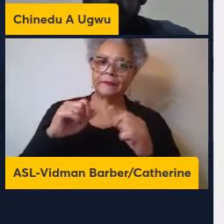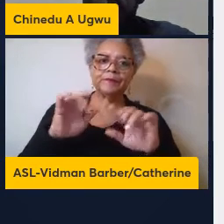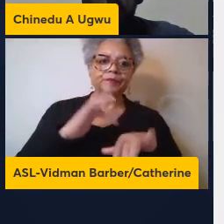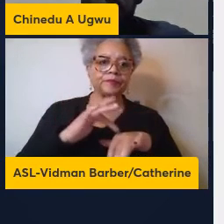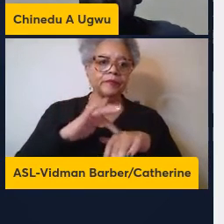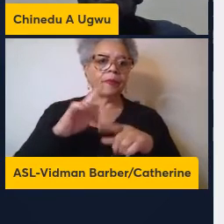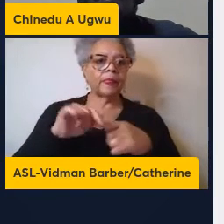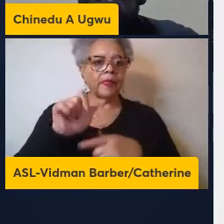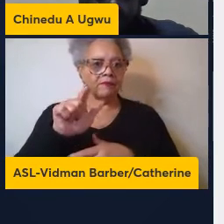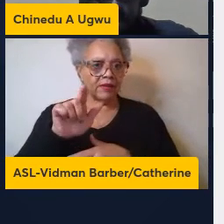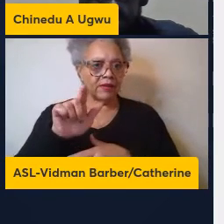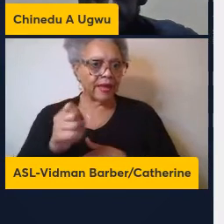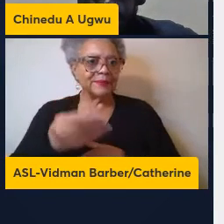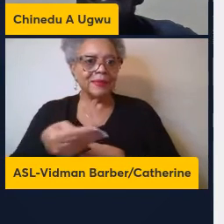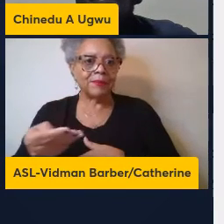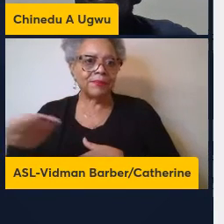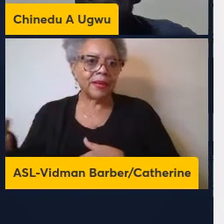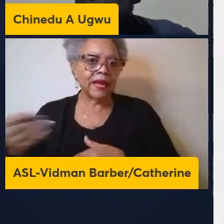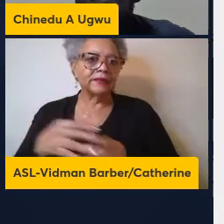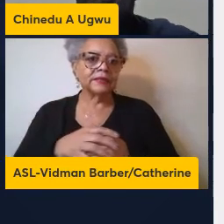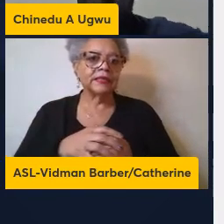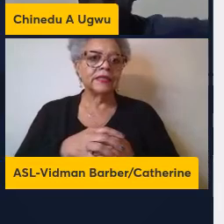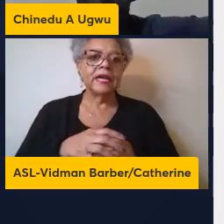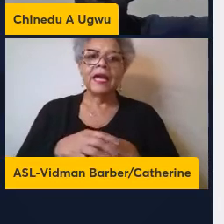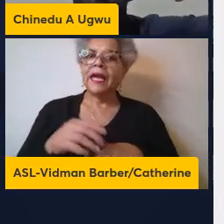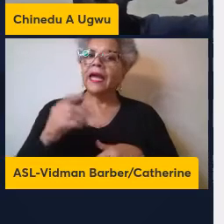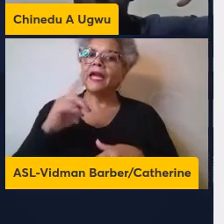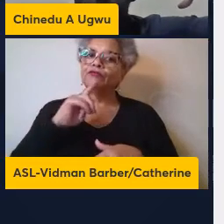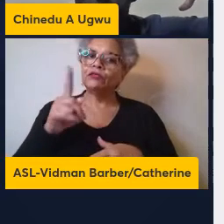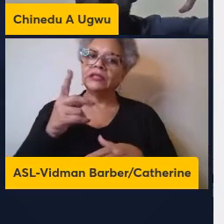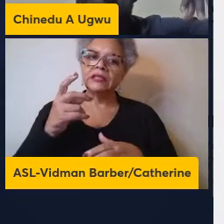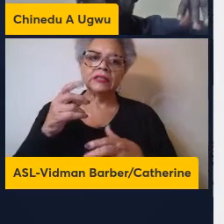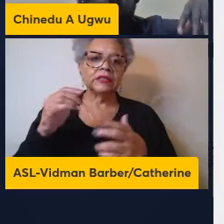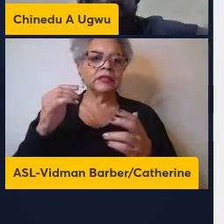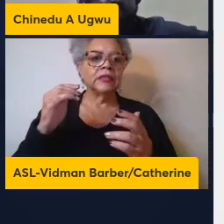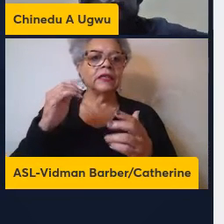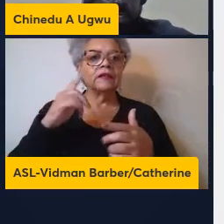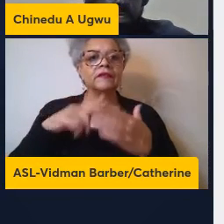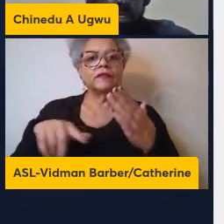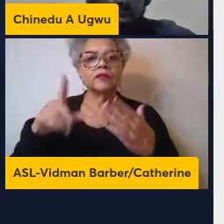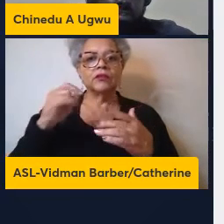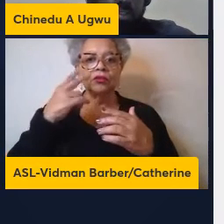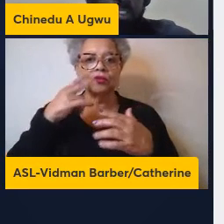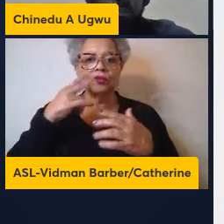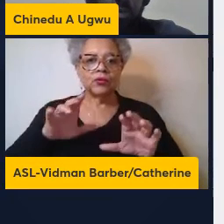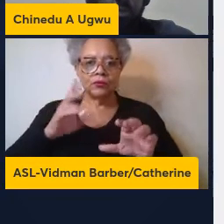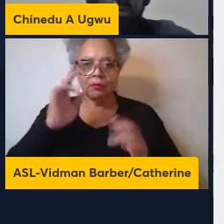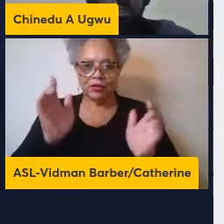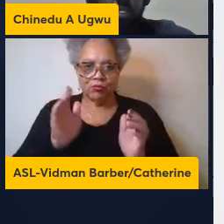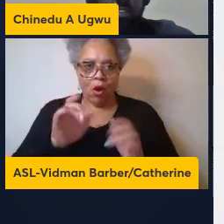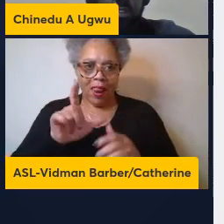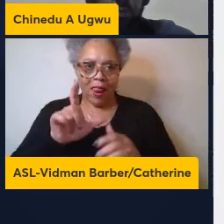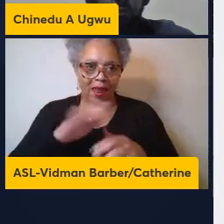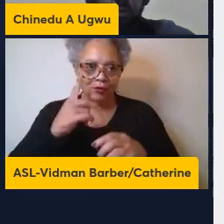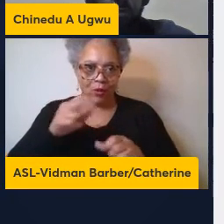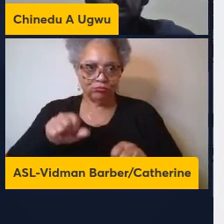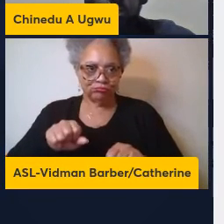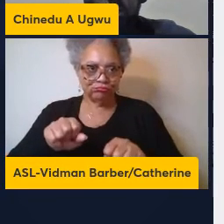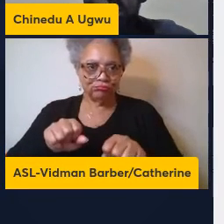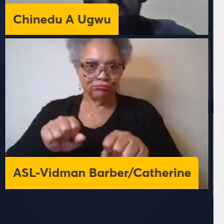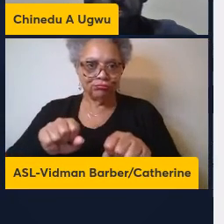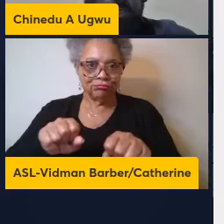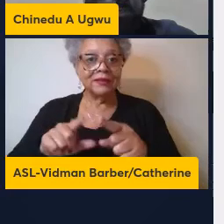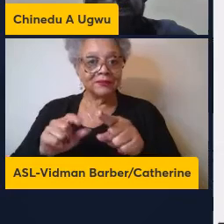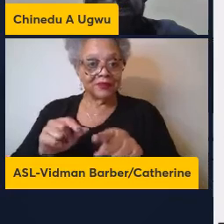carrying that four bags. The only bag that is mine in that four bags is the small one on top of the trolley. Also difficulty in retention of